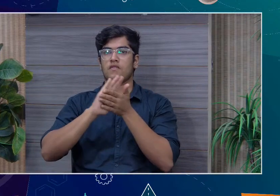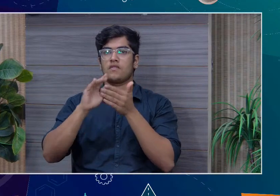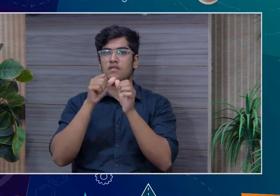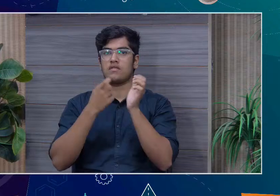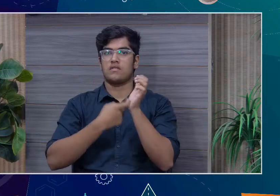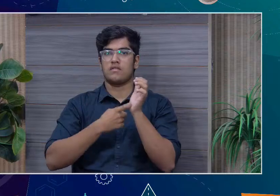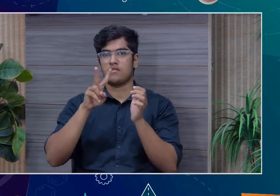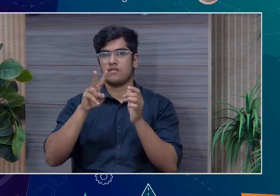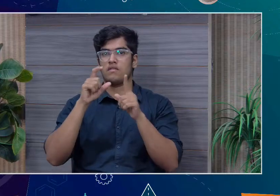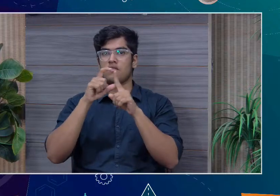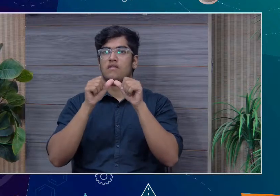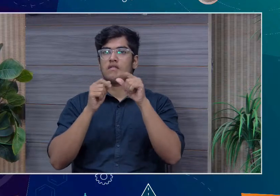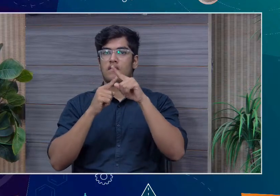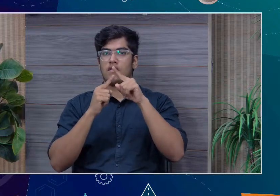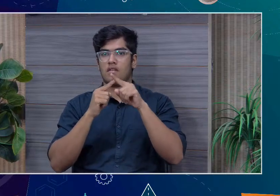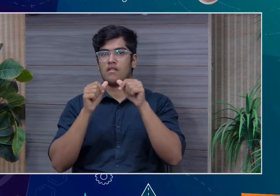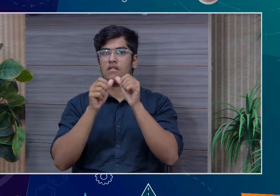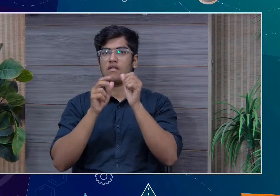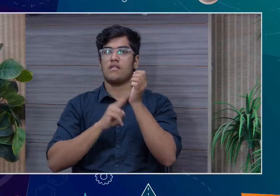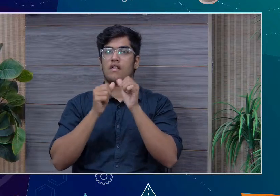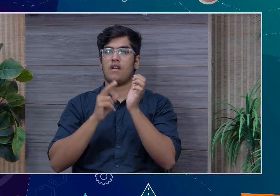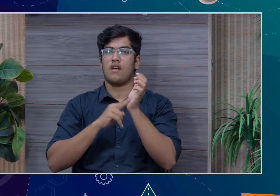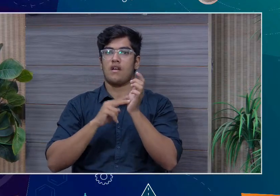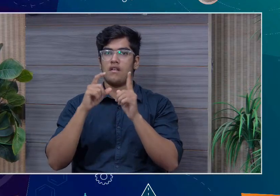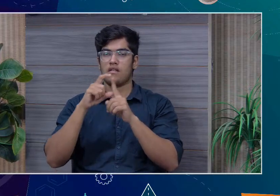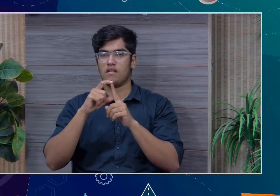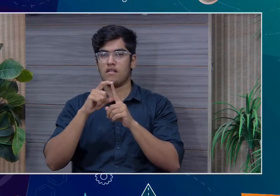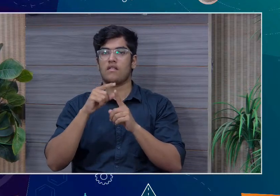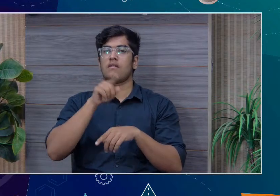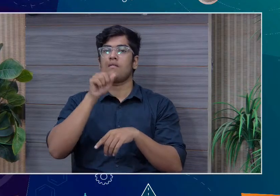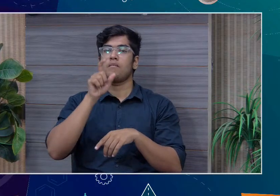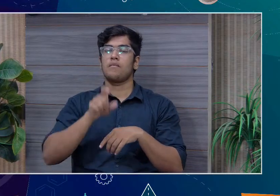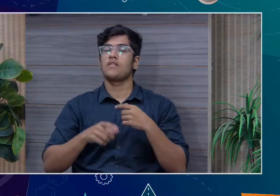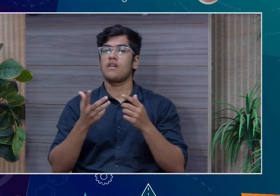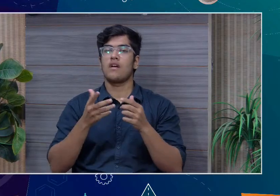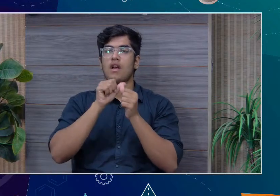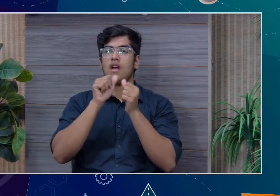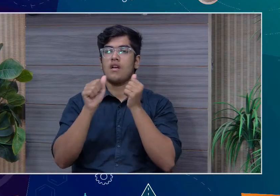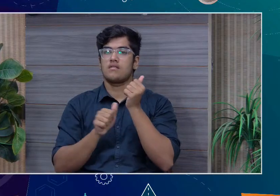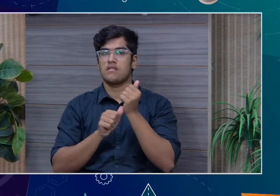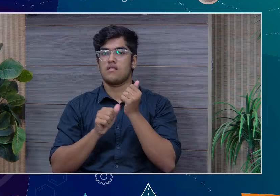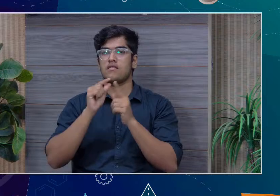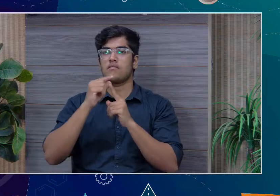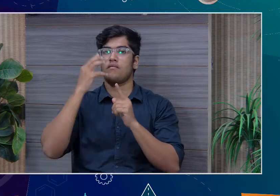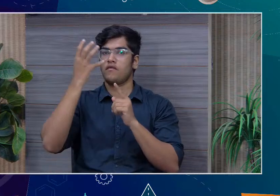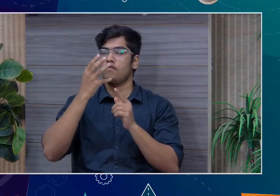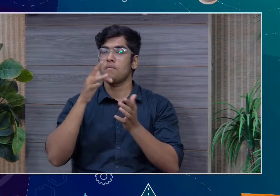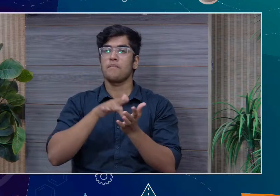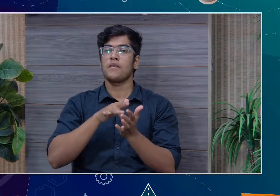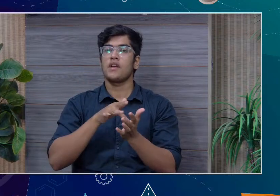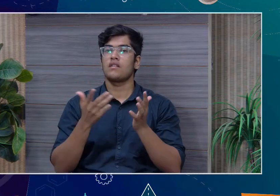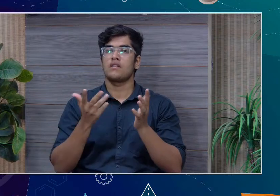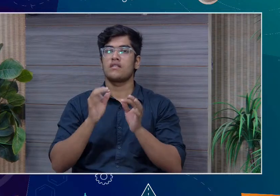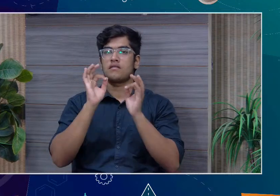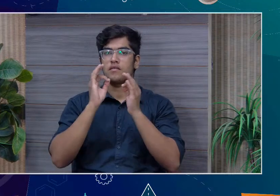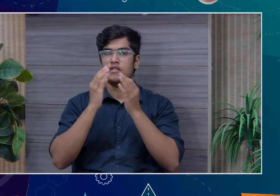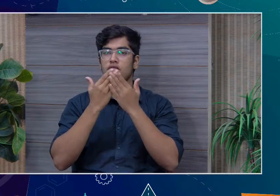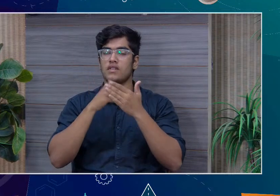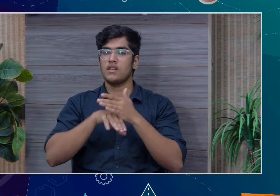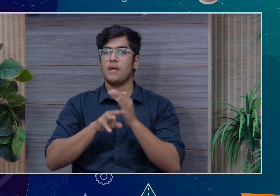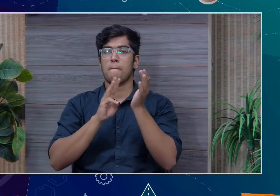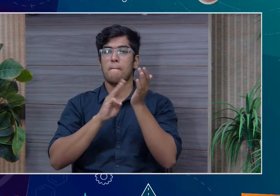Anand. Welcome, sir. Thank you, ma'am. Sir is an assistant professor of special education from Manav